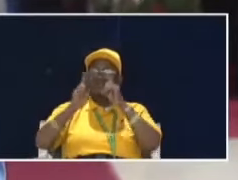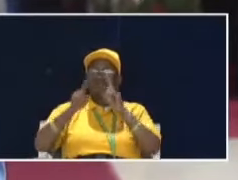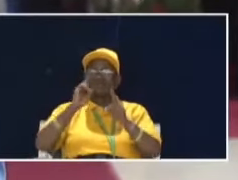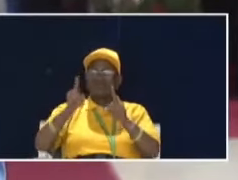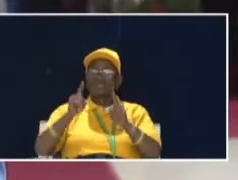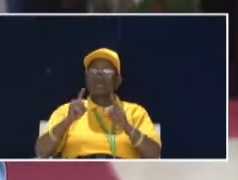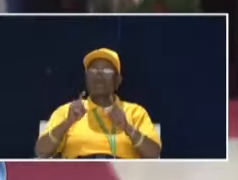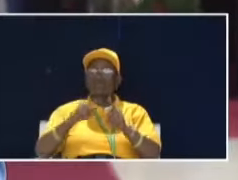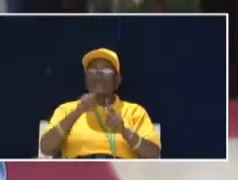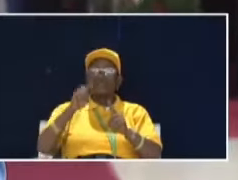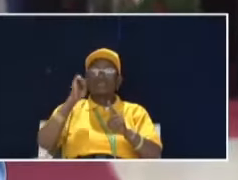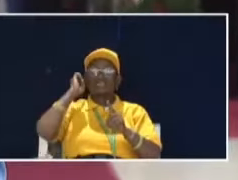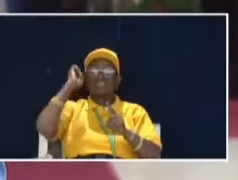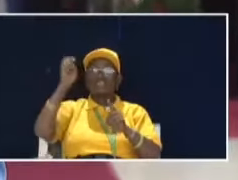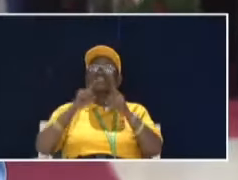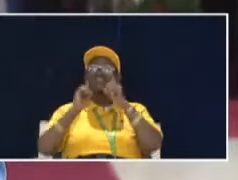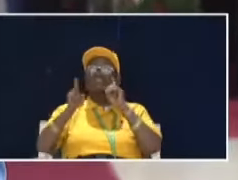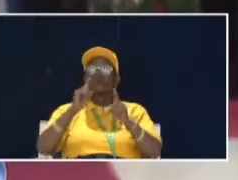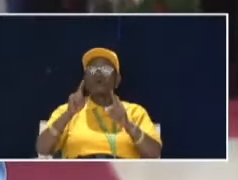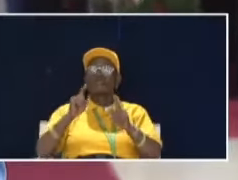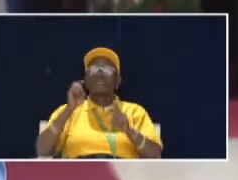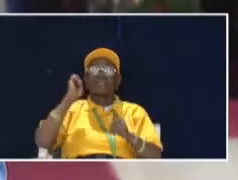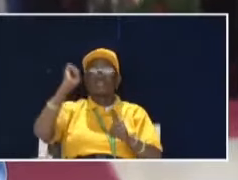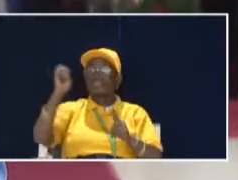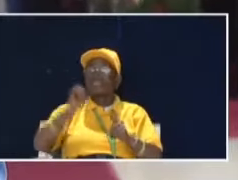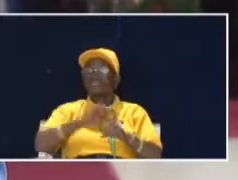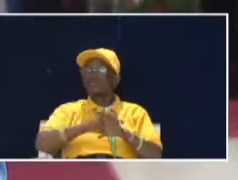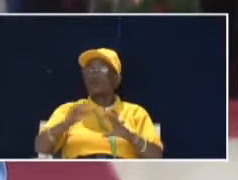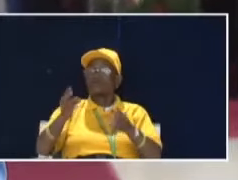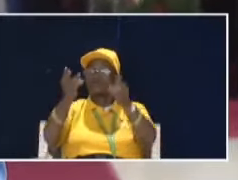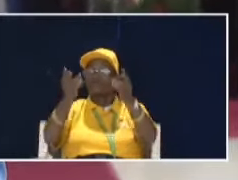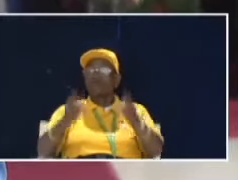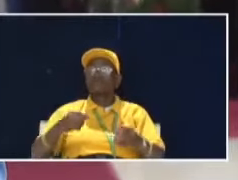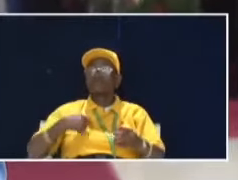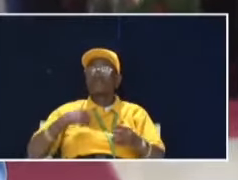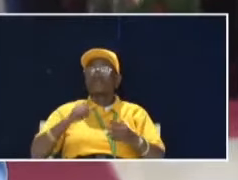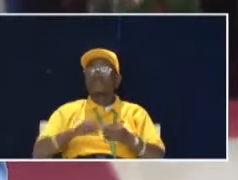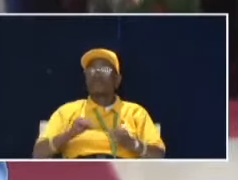doesn't want me to delay what he wants to do any further.